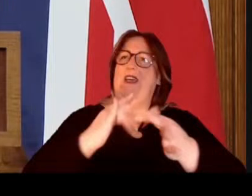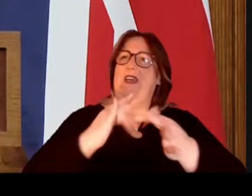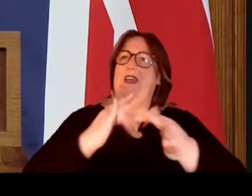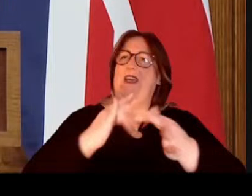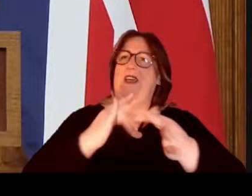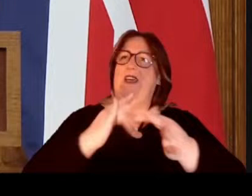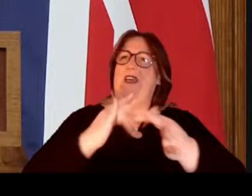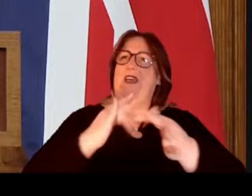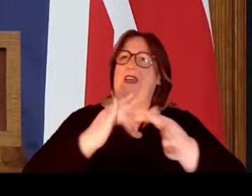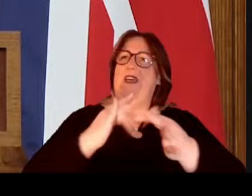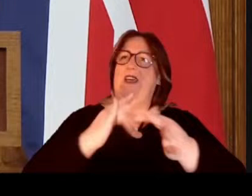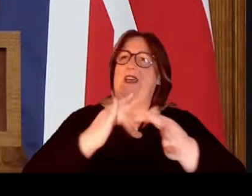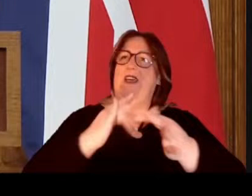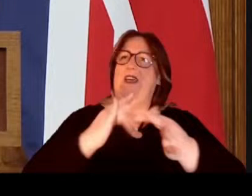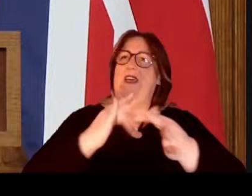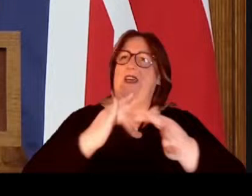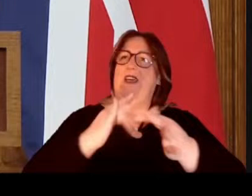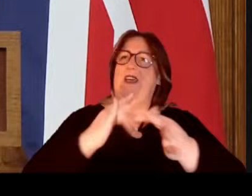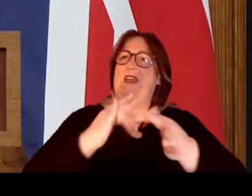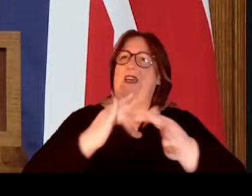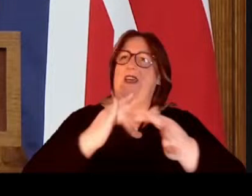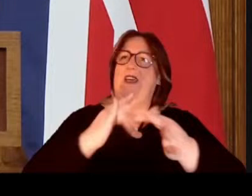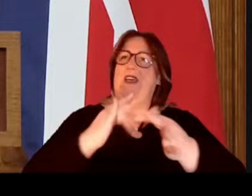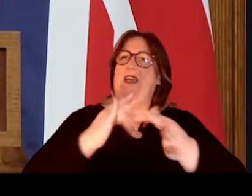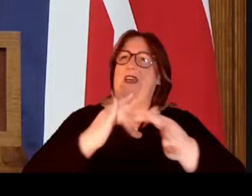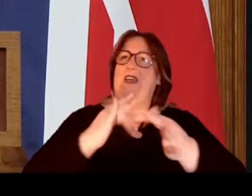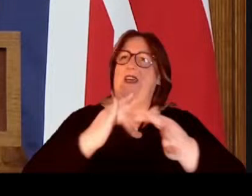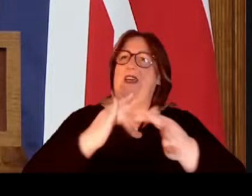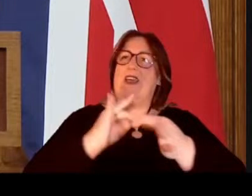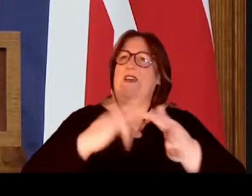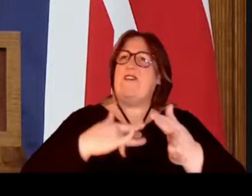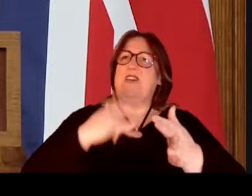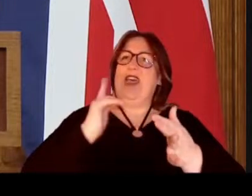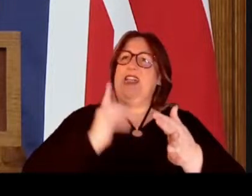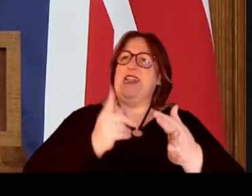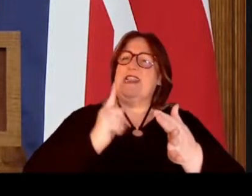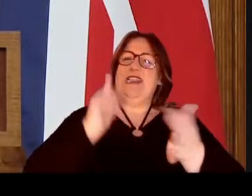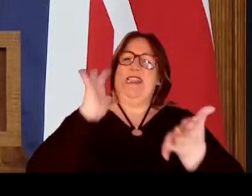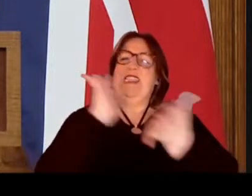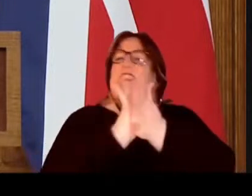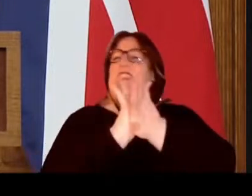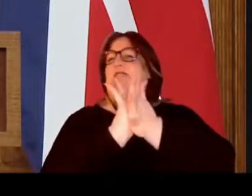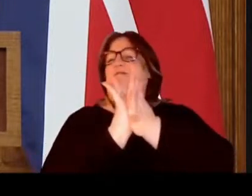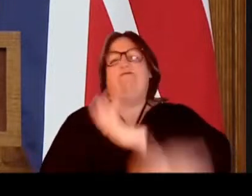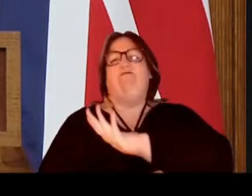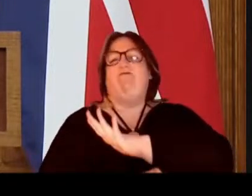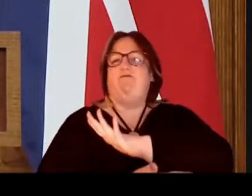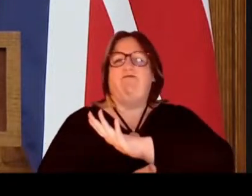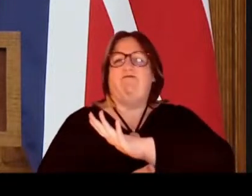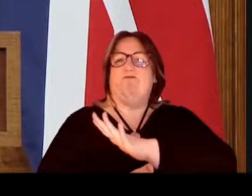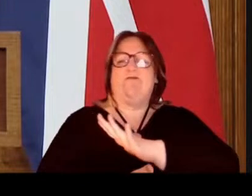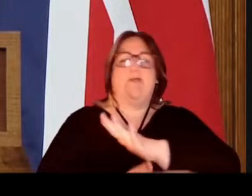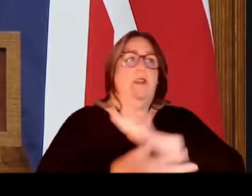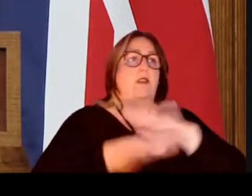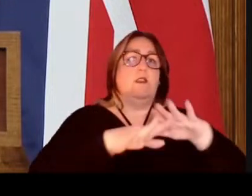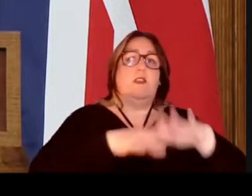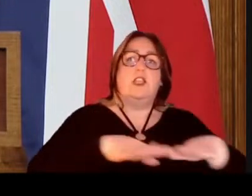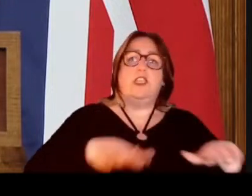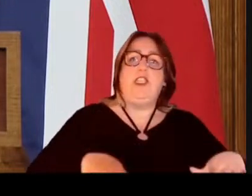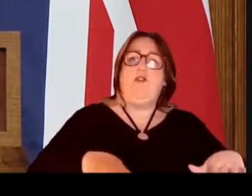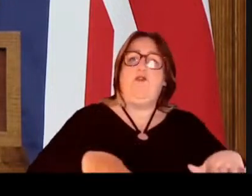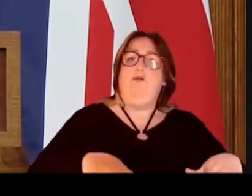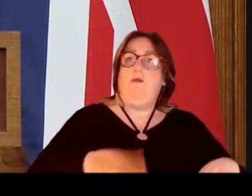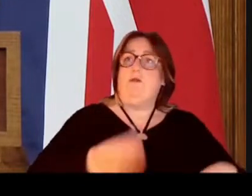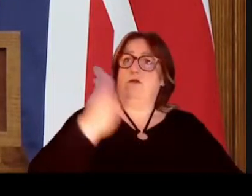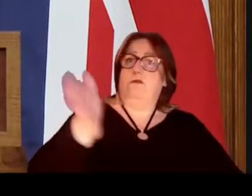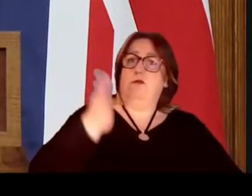London. It's awful. Awful, mate. Yeah. Children who've stopped going to school since